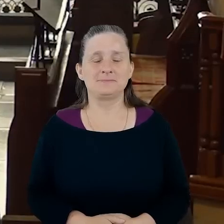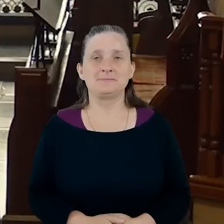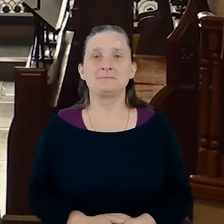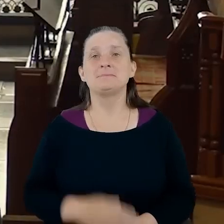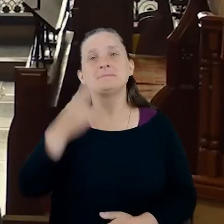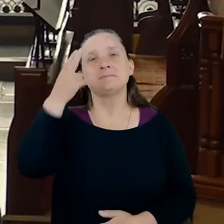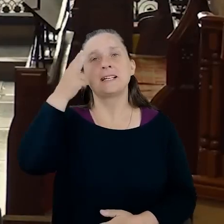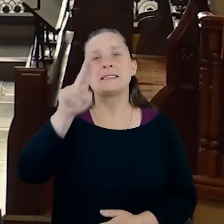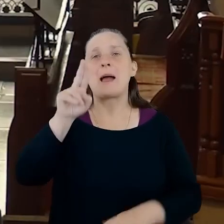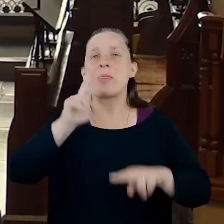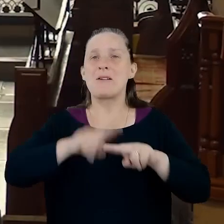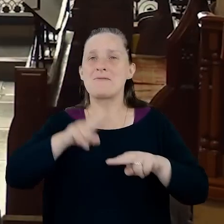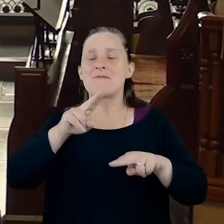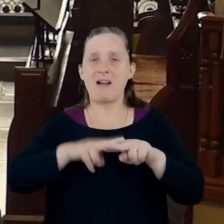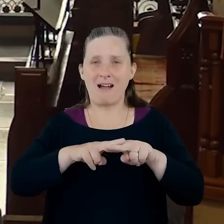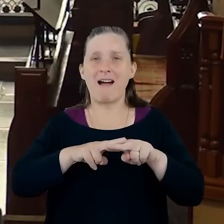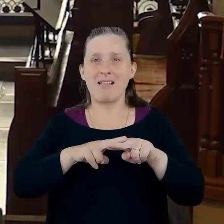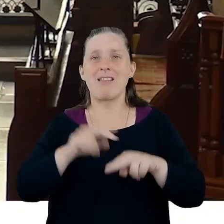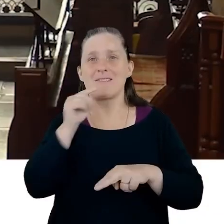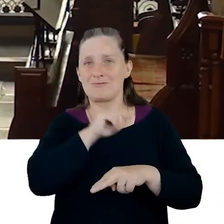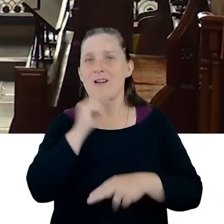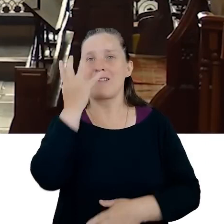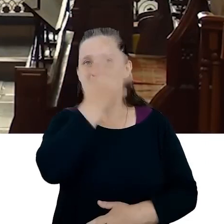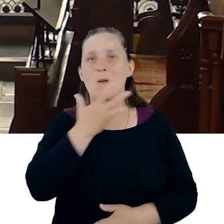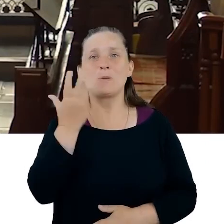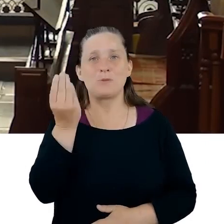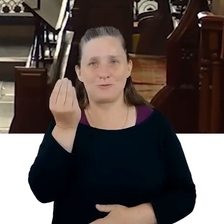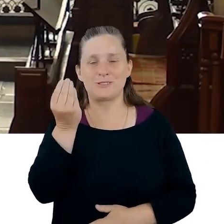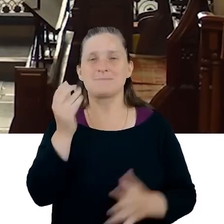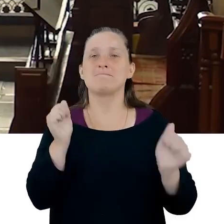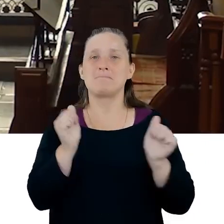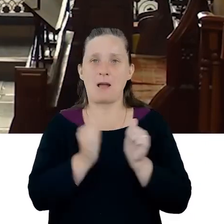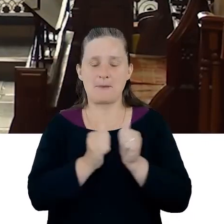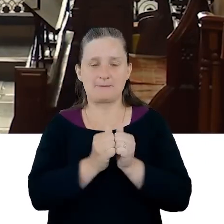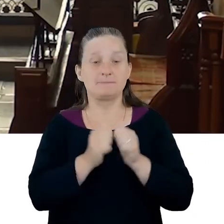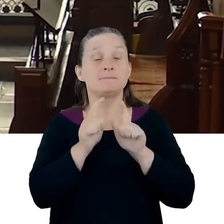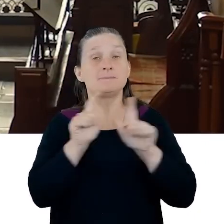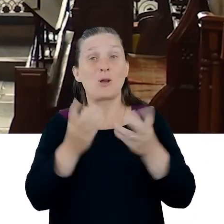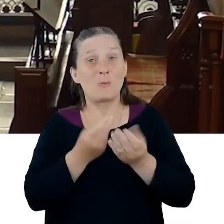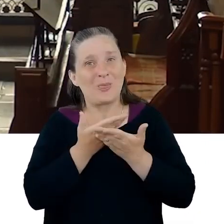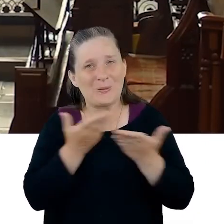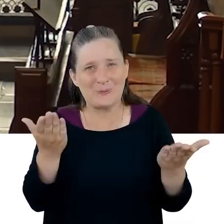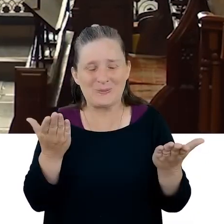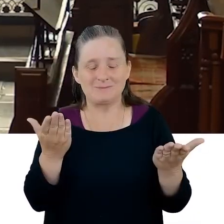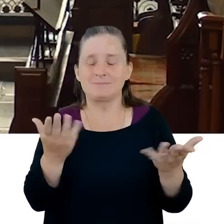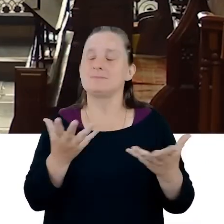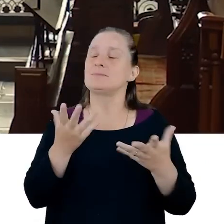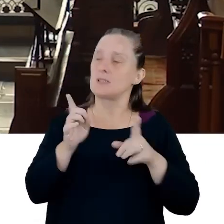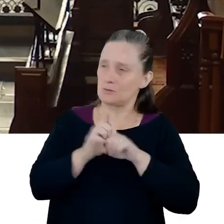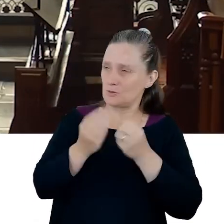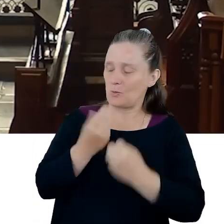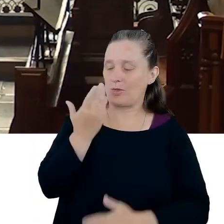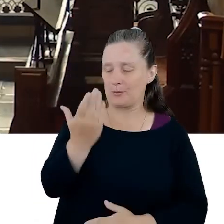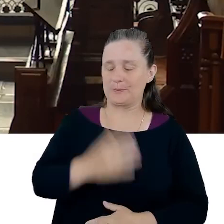In the name of the Father, and of the Son, and of the Holy Spirit. Amen. Amen. The Lord be with you. And